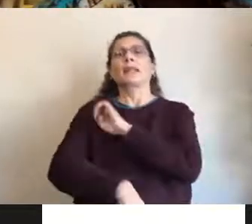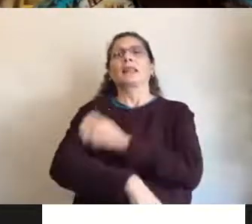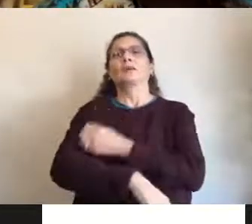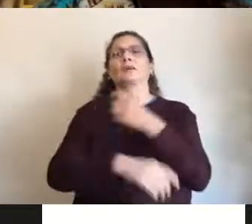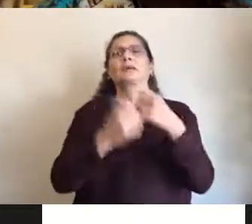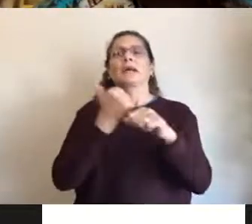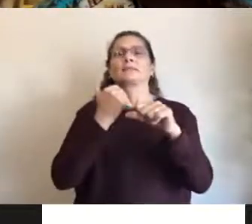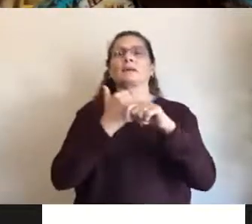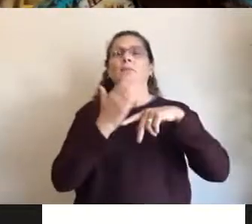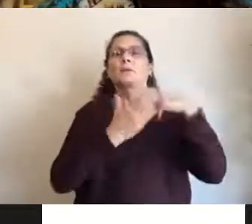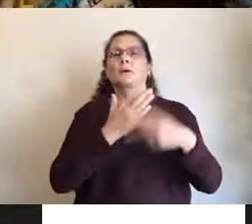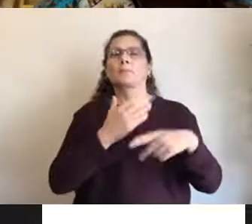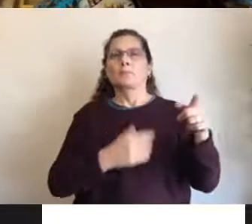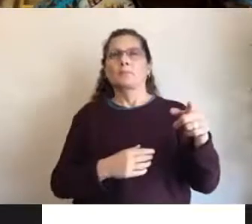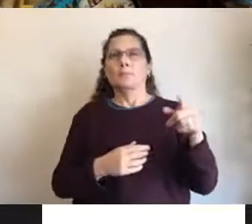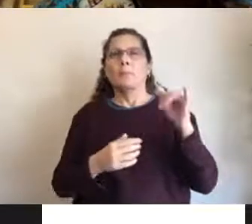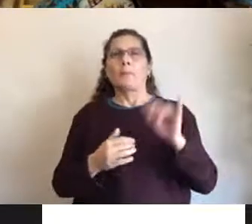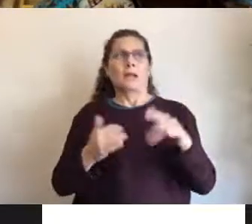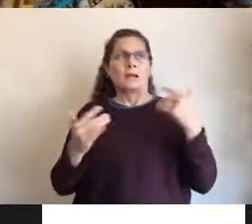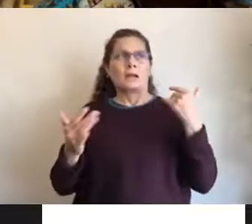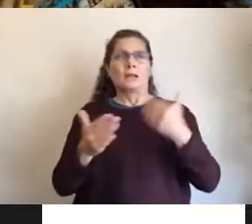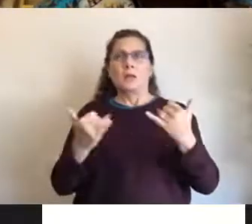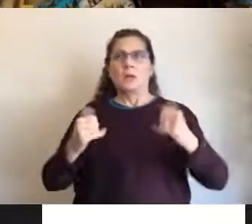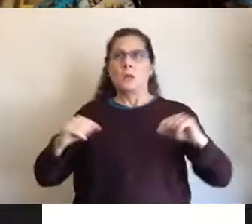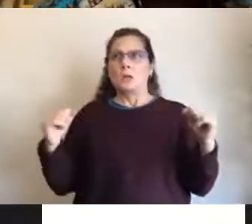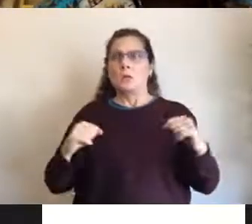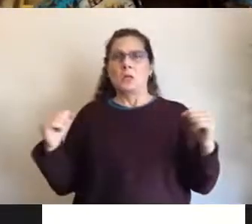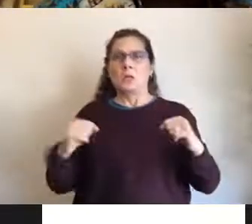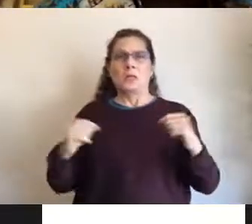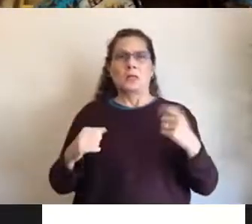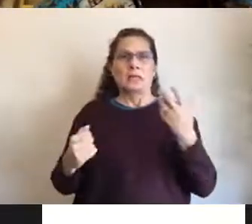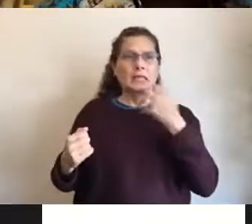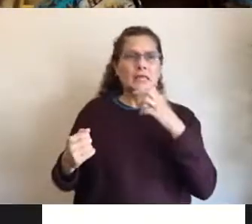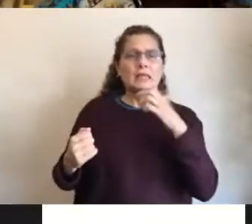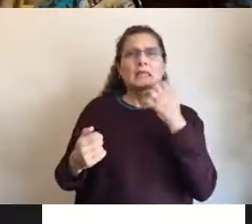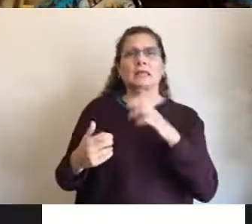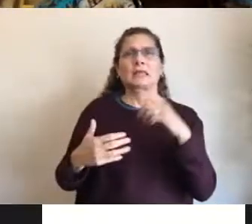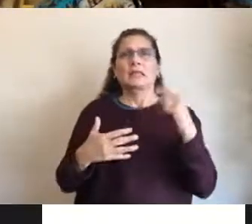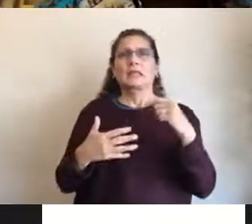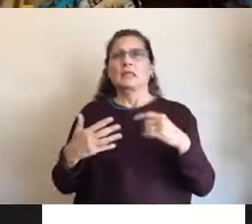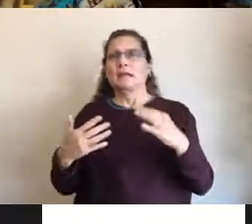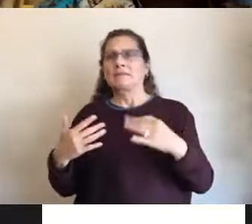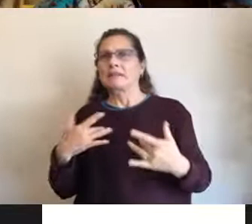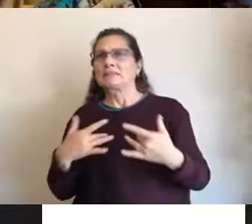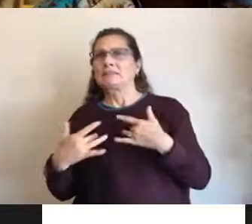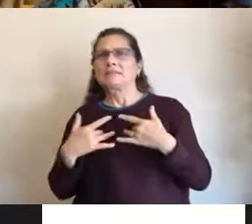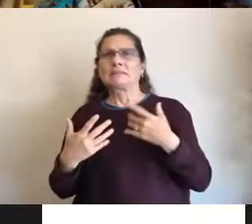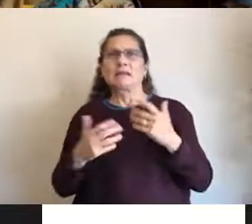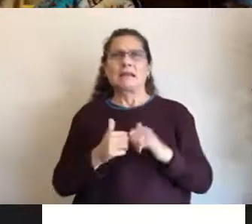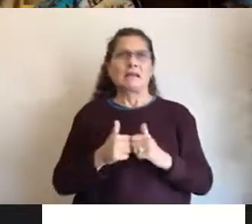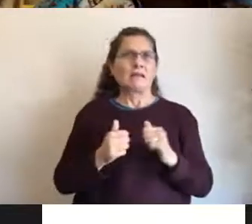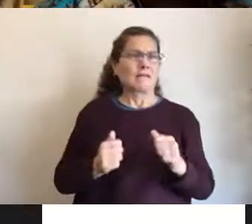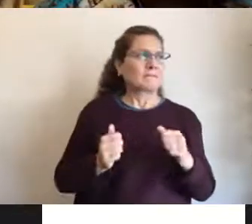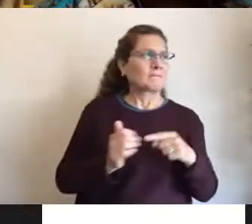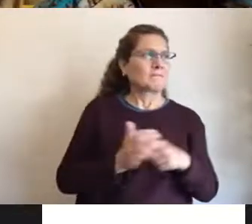electric bills. And if you're worried about being able to pay your energy bill, now is the time to apply for Milwaukee County's energy assistance. The